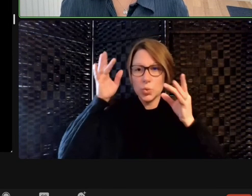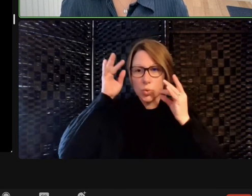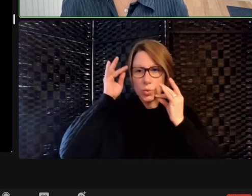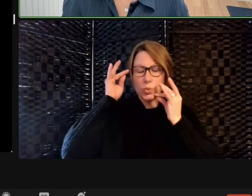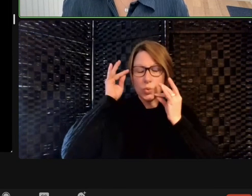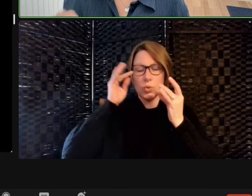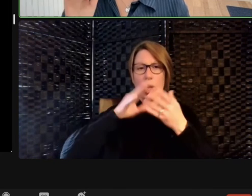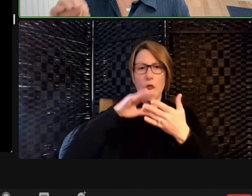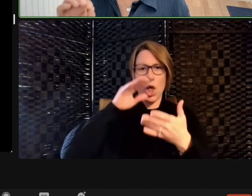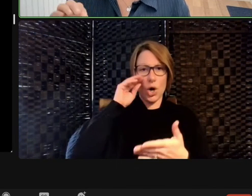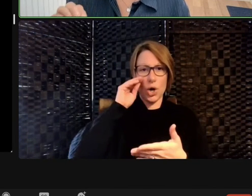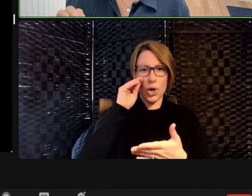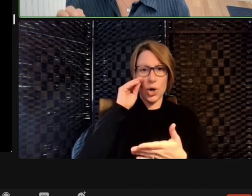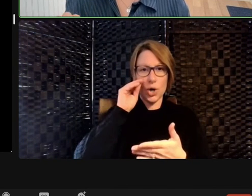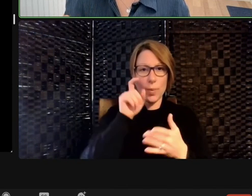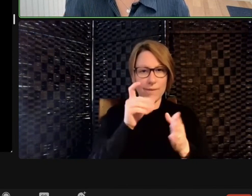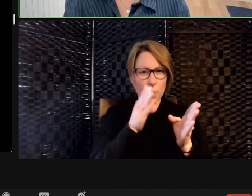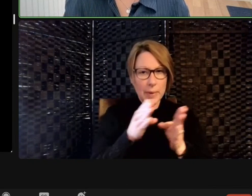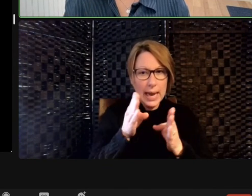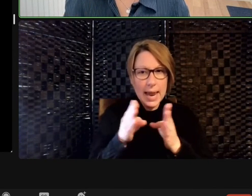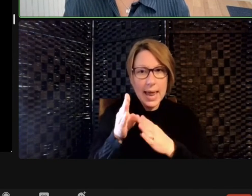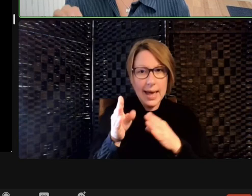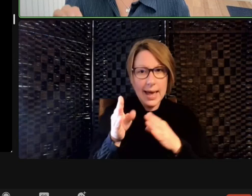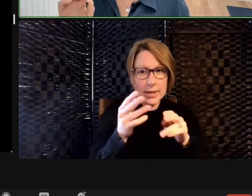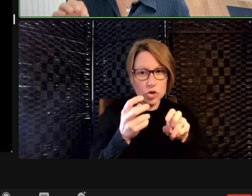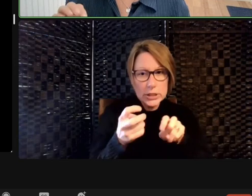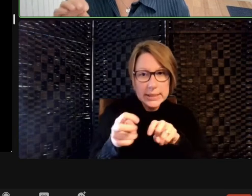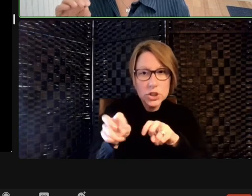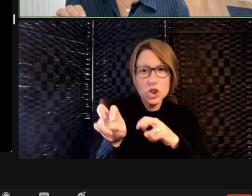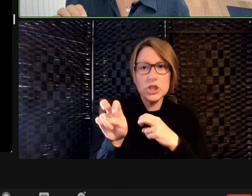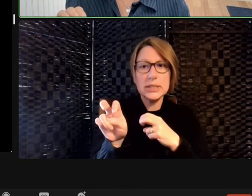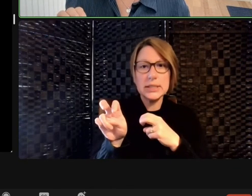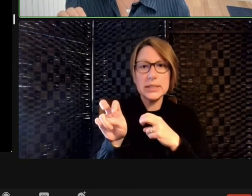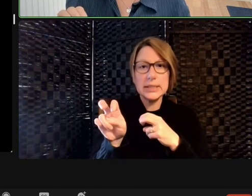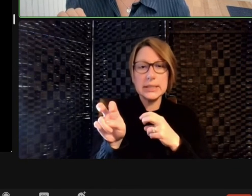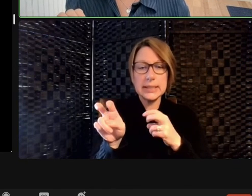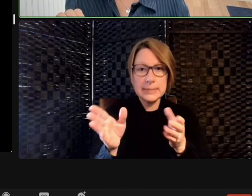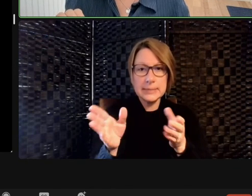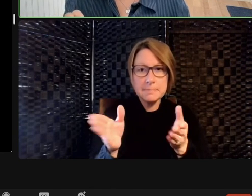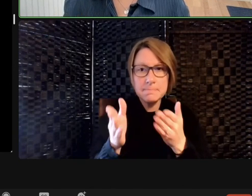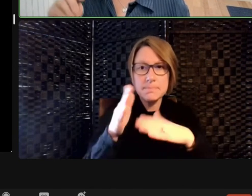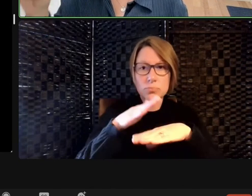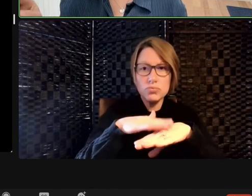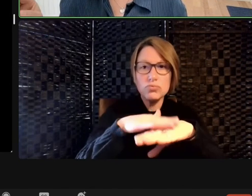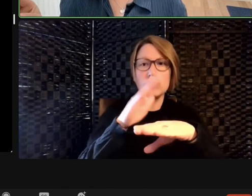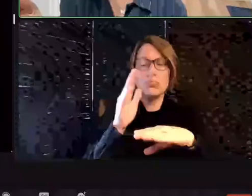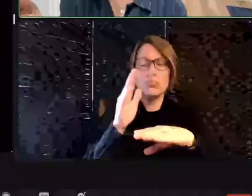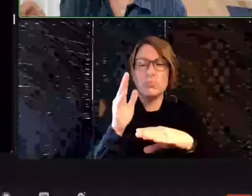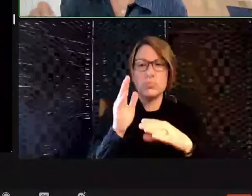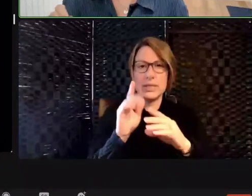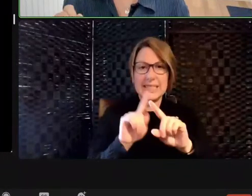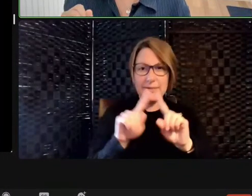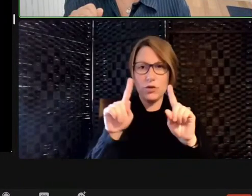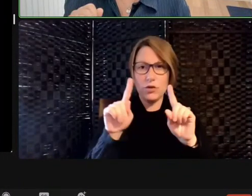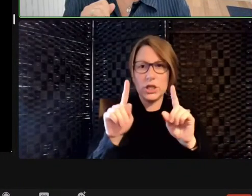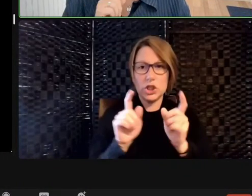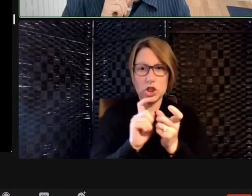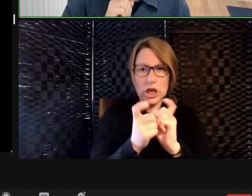things. We have to plan those transitions really well and prompt them and alert them if it's going to be different or when the change is coming